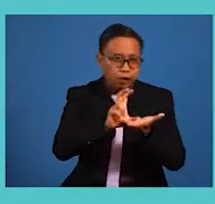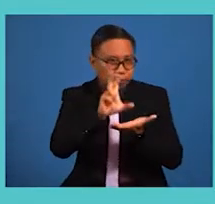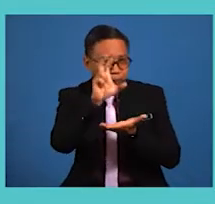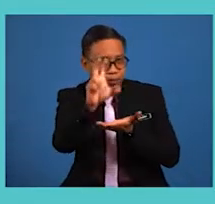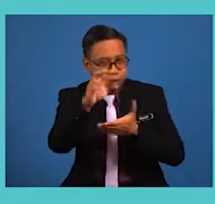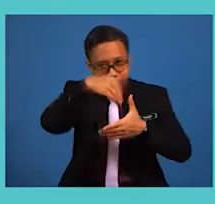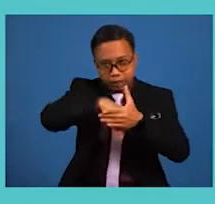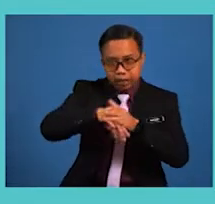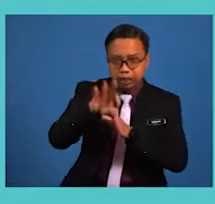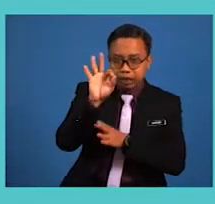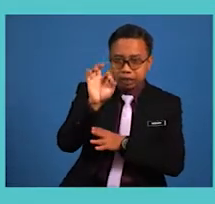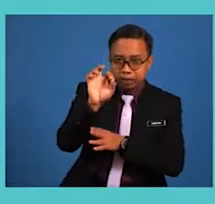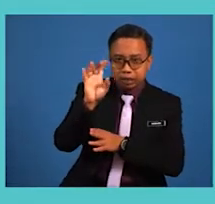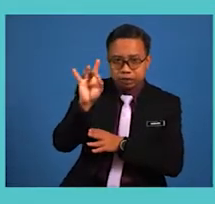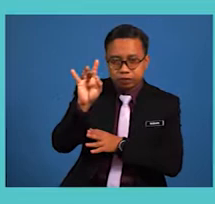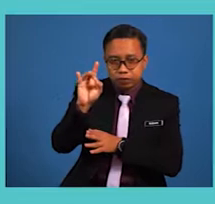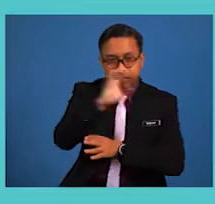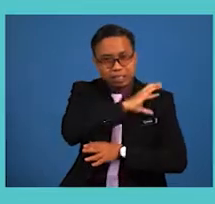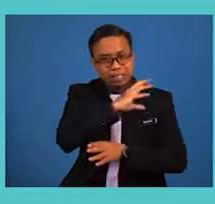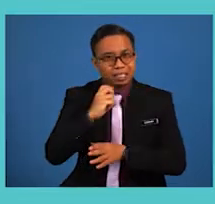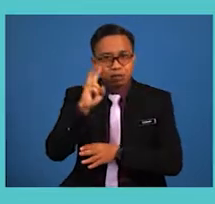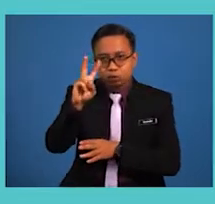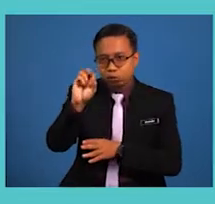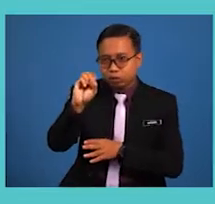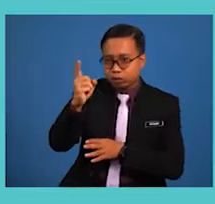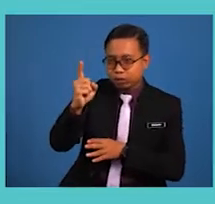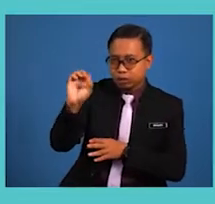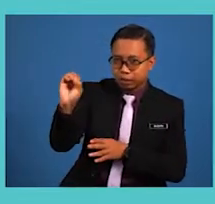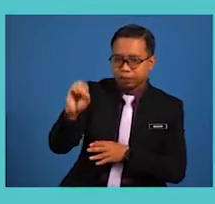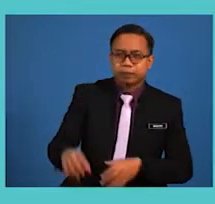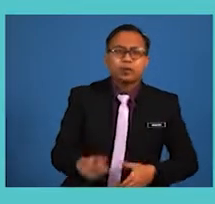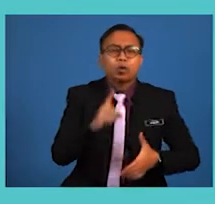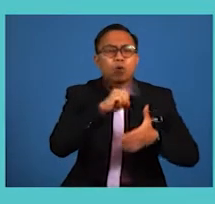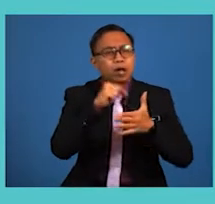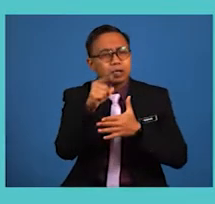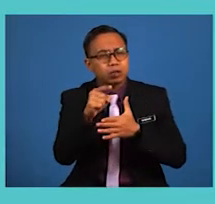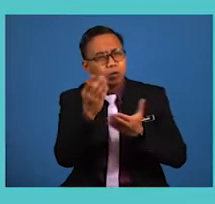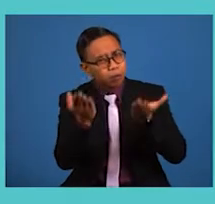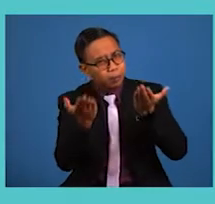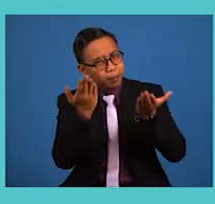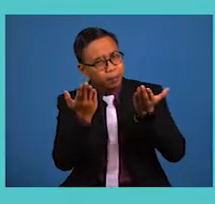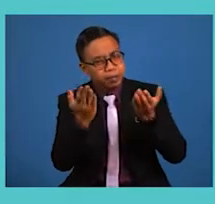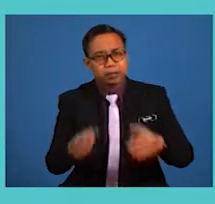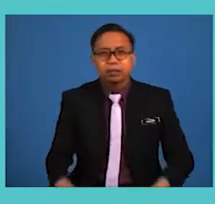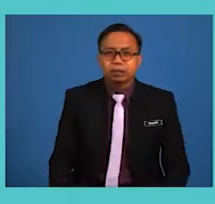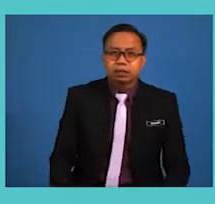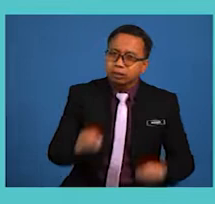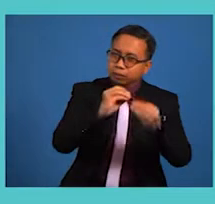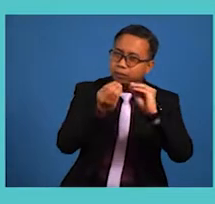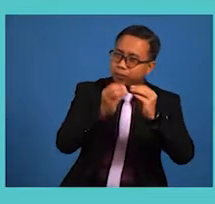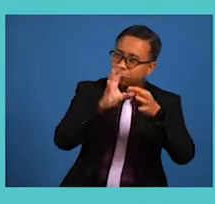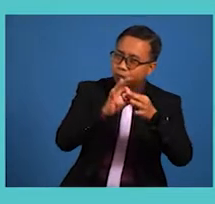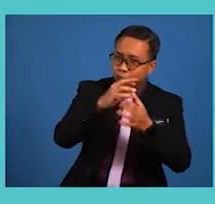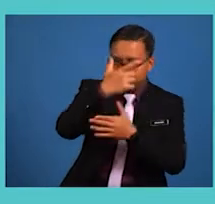investing in 1970 and 2010? What are you comparing? You are comparing the number